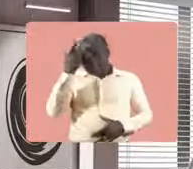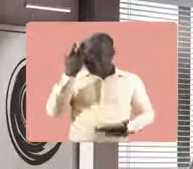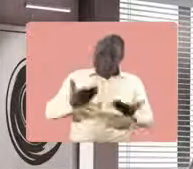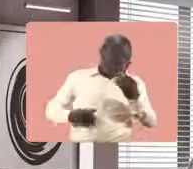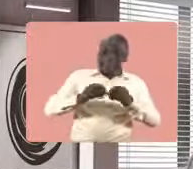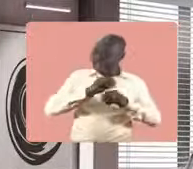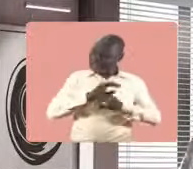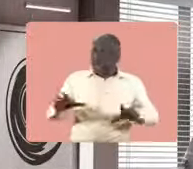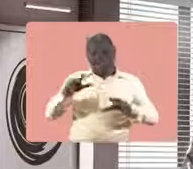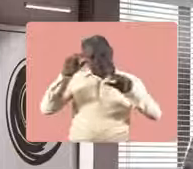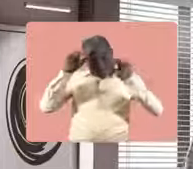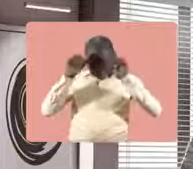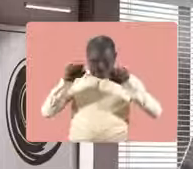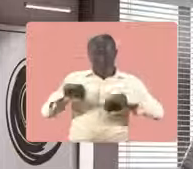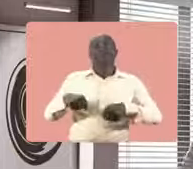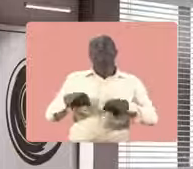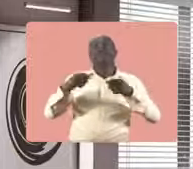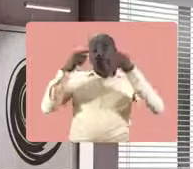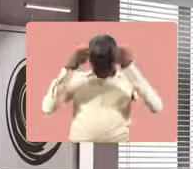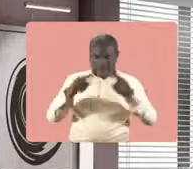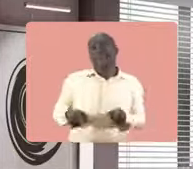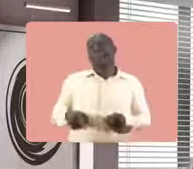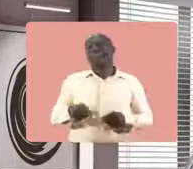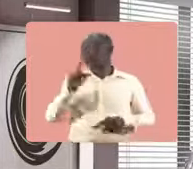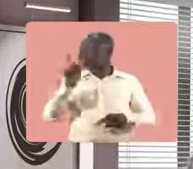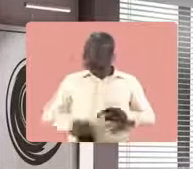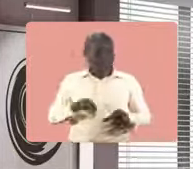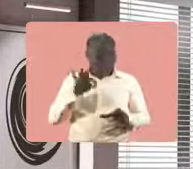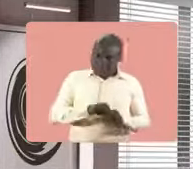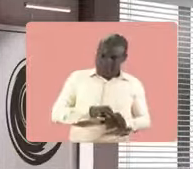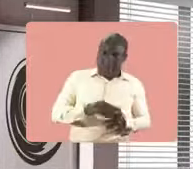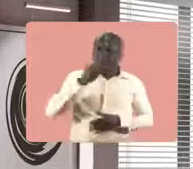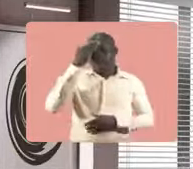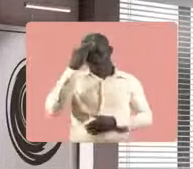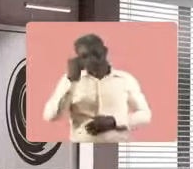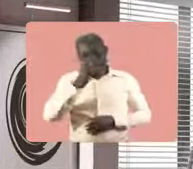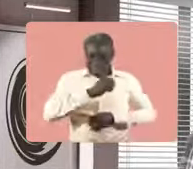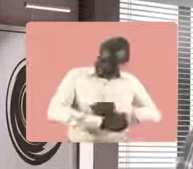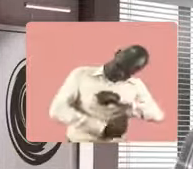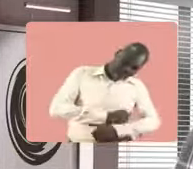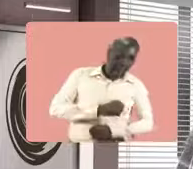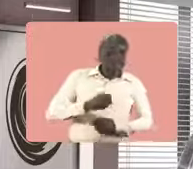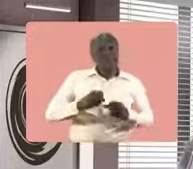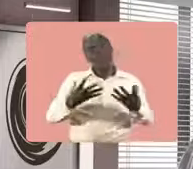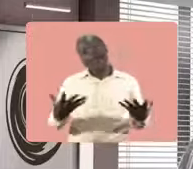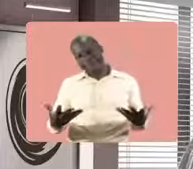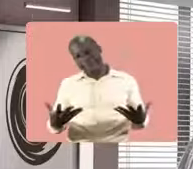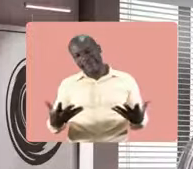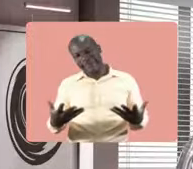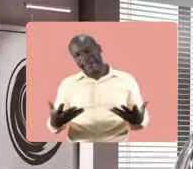bia ginjam wo no wontumi nsware mpo ana wako police station wei ana wo bra wo hu se ye me da fo a wutie